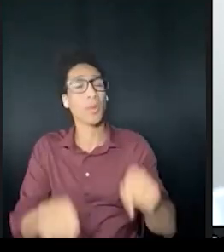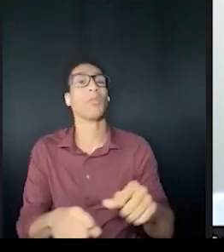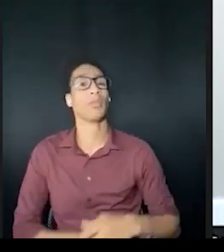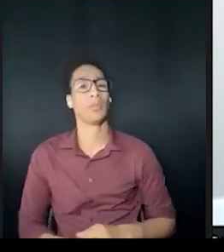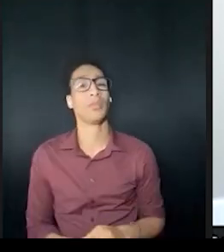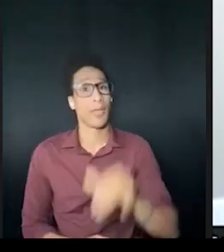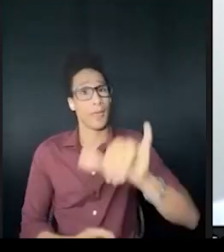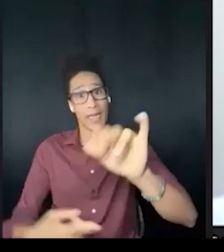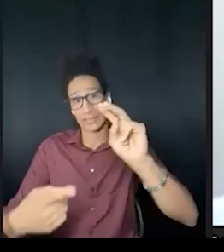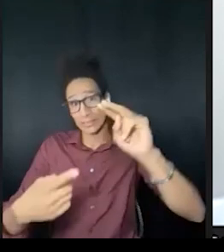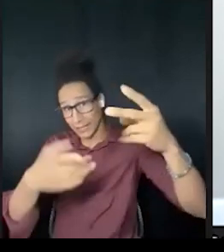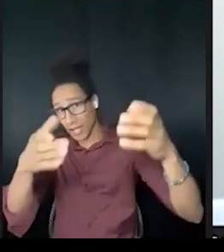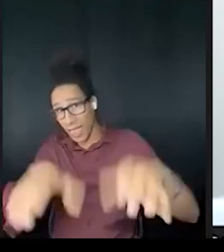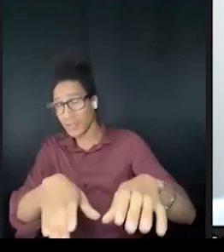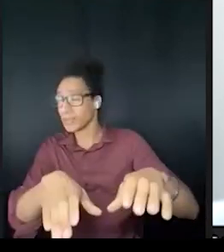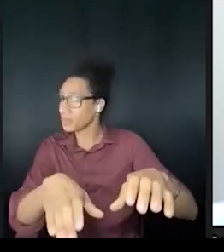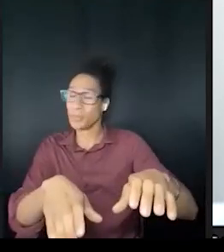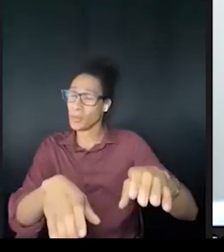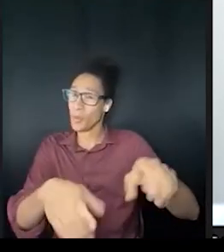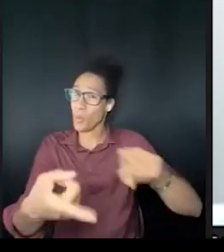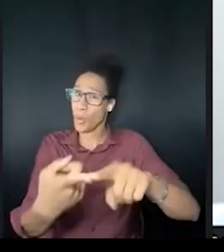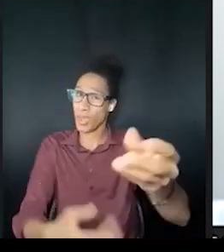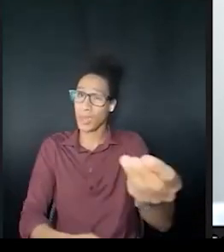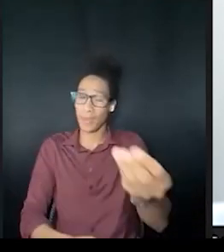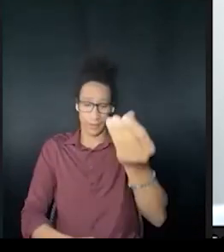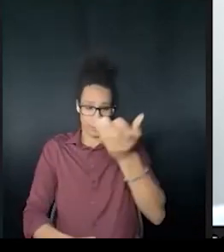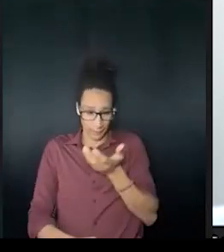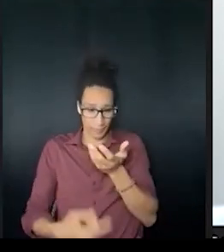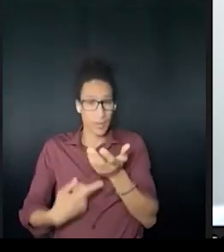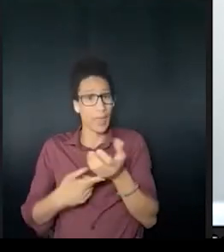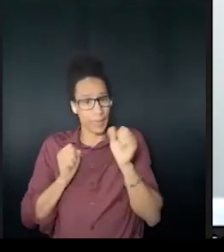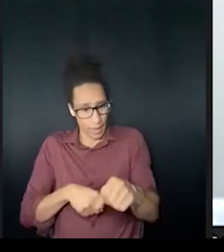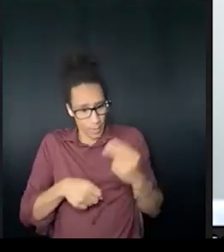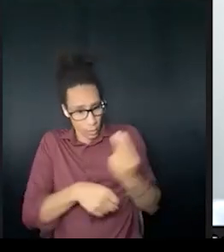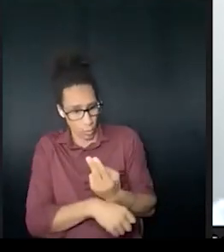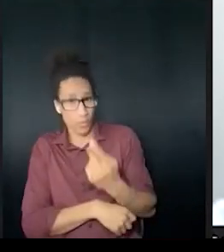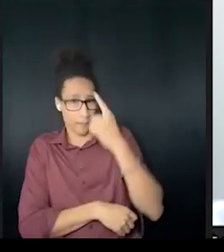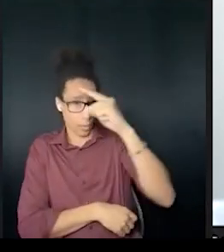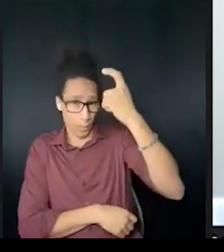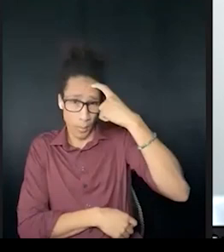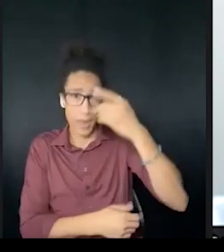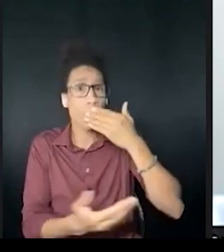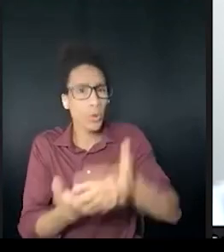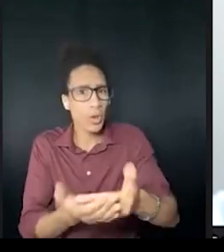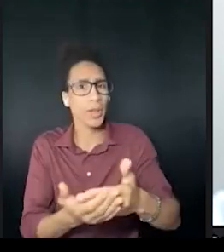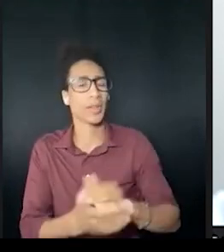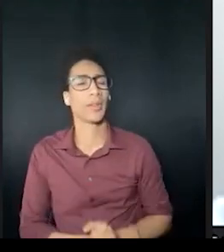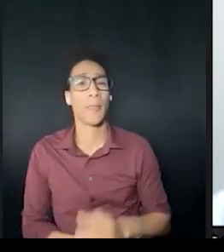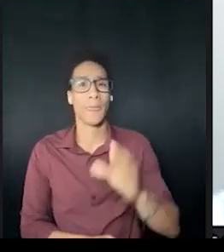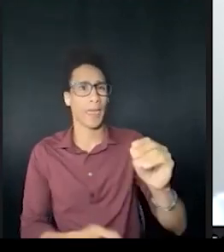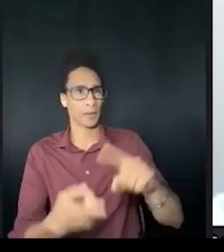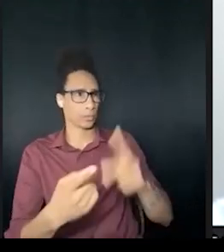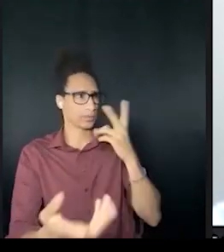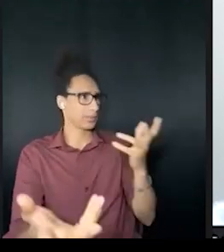second chances when given can be used to bring good. And mm-hmm. so to put those together, you have to be able to